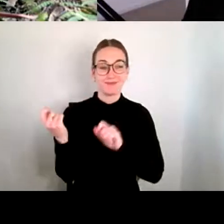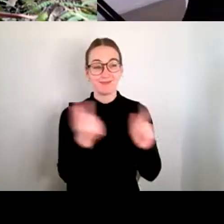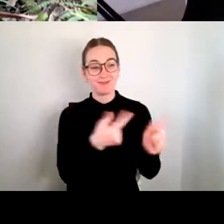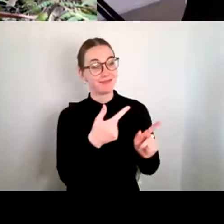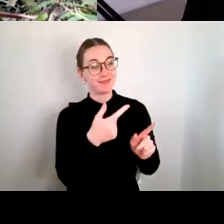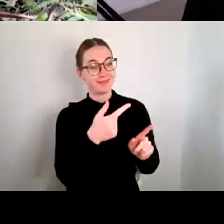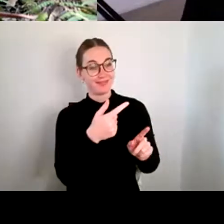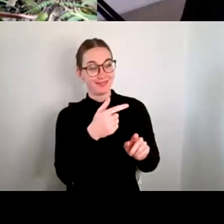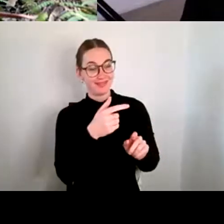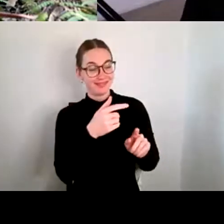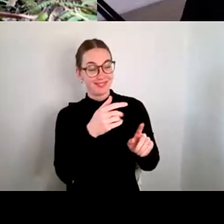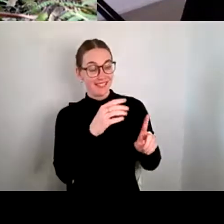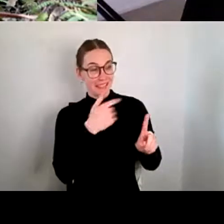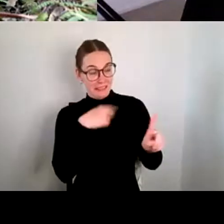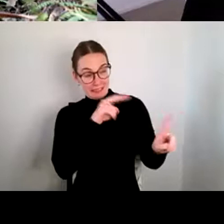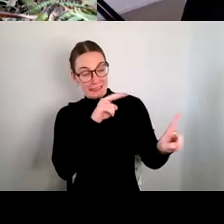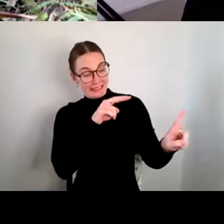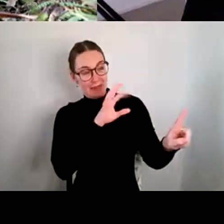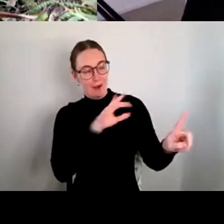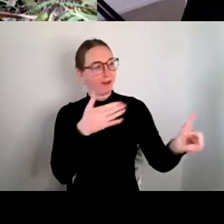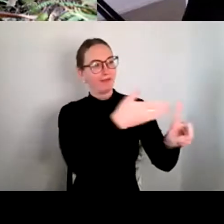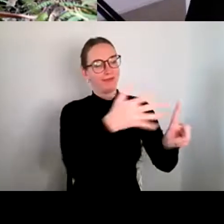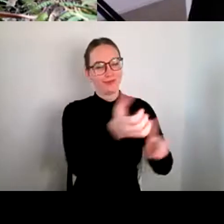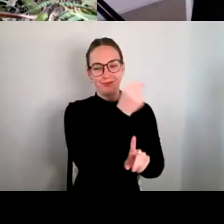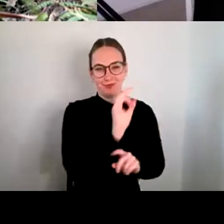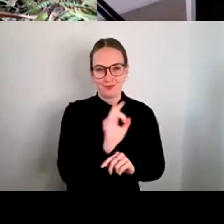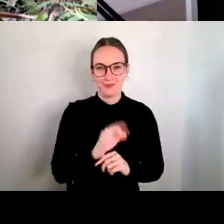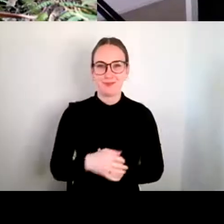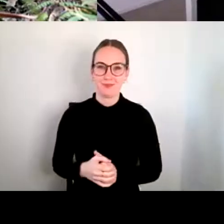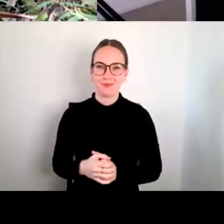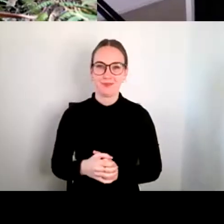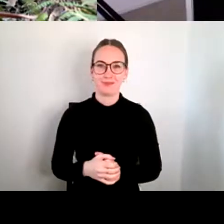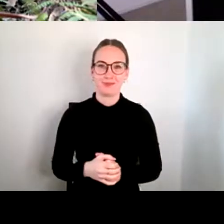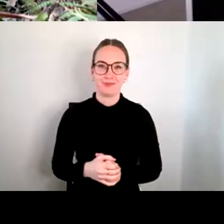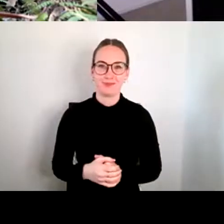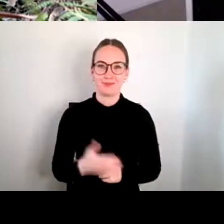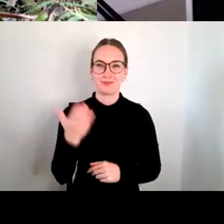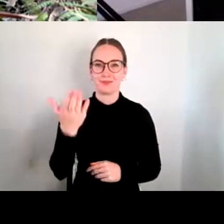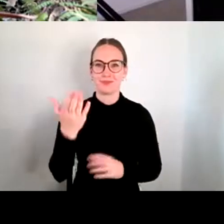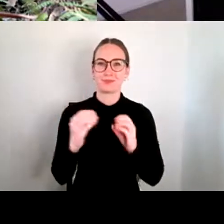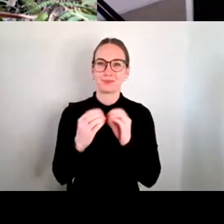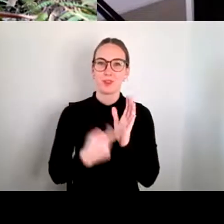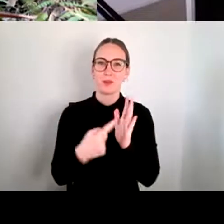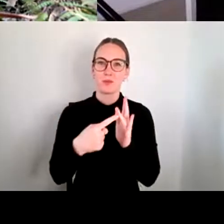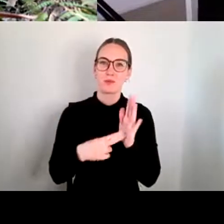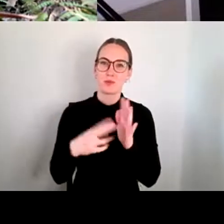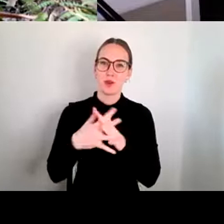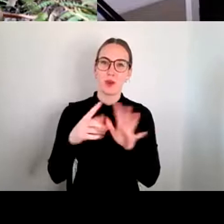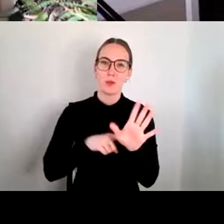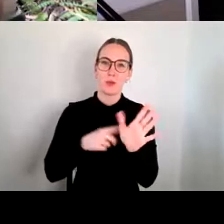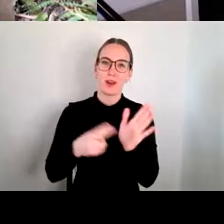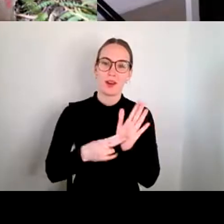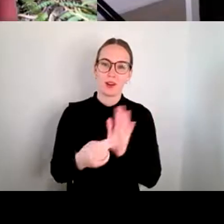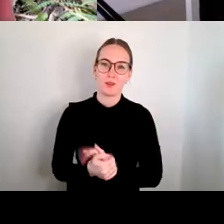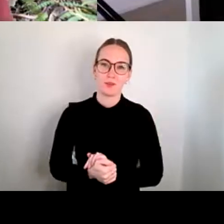it's definitely not in reach. Yeah. Yeah. And Bronwyn, I'm just, you know,